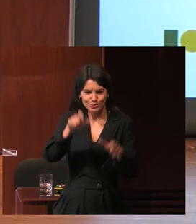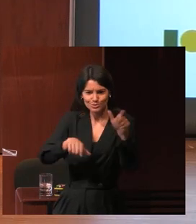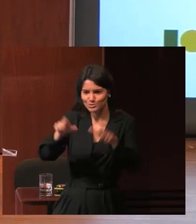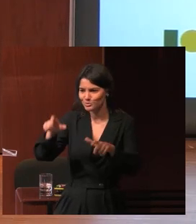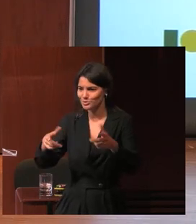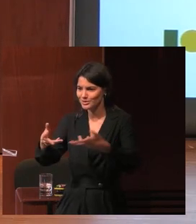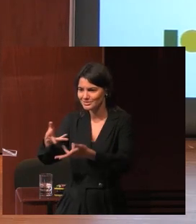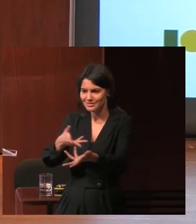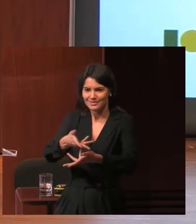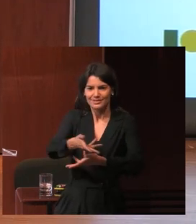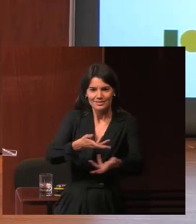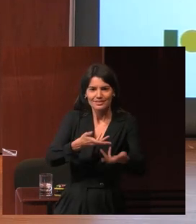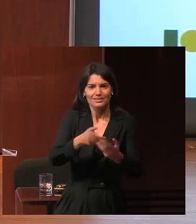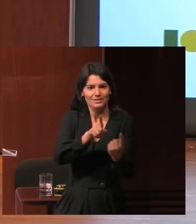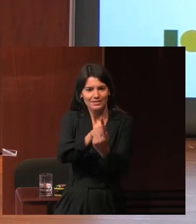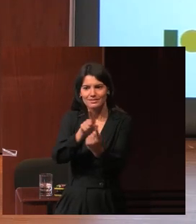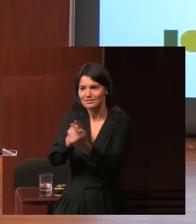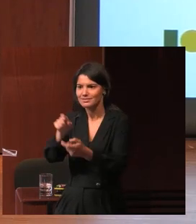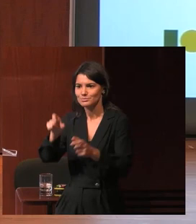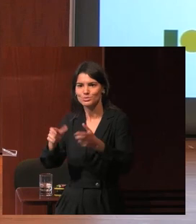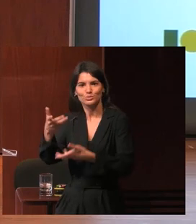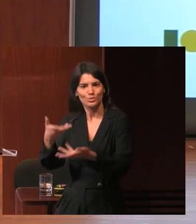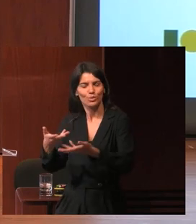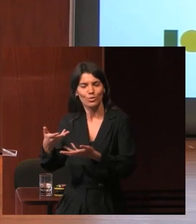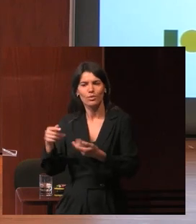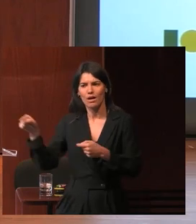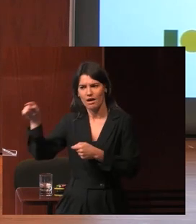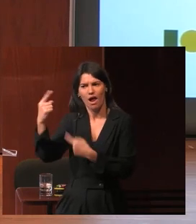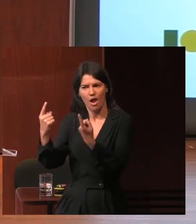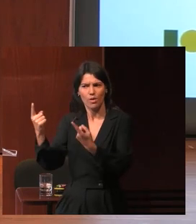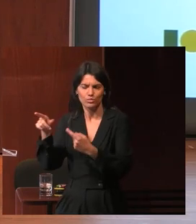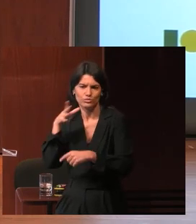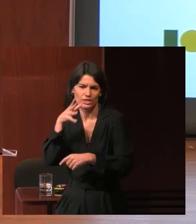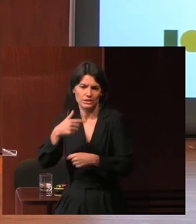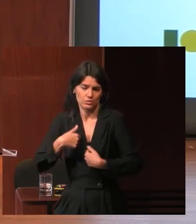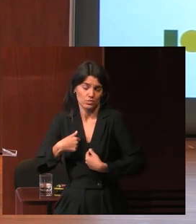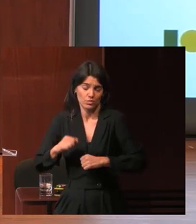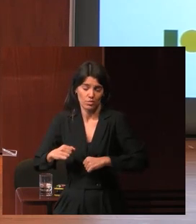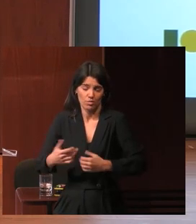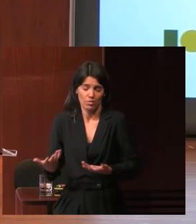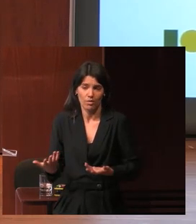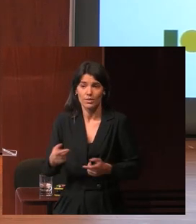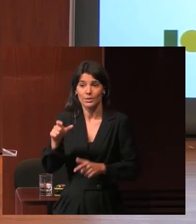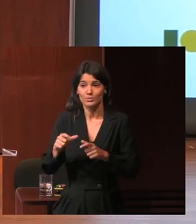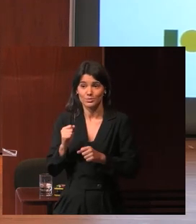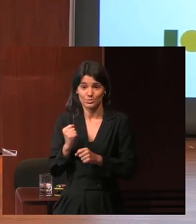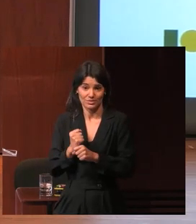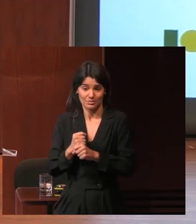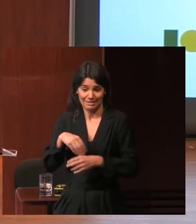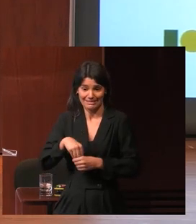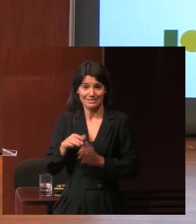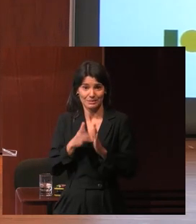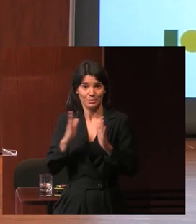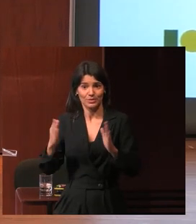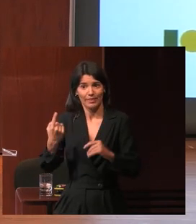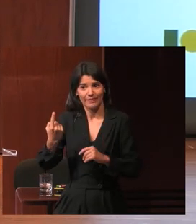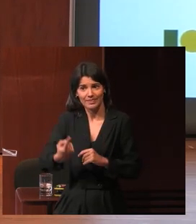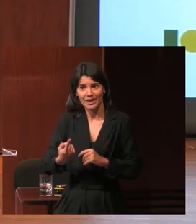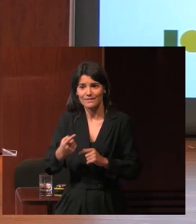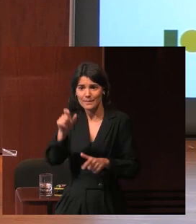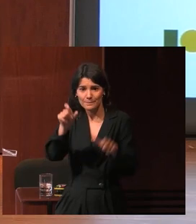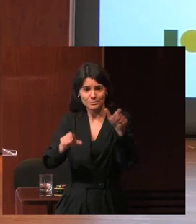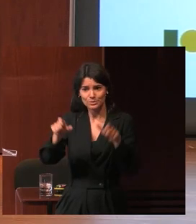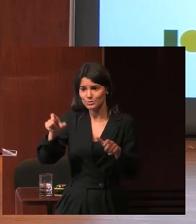some people say, and I agree with them, that libraries and librarians should be related to people more than